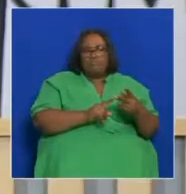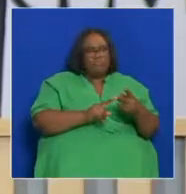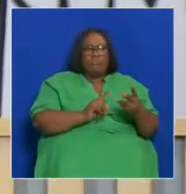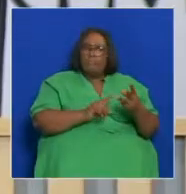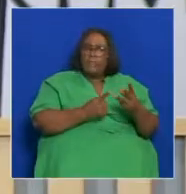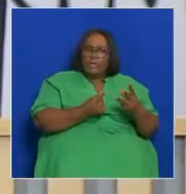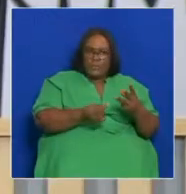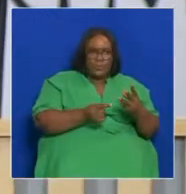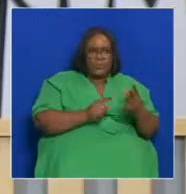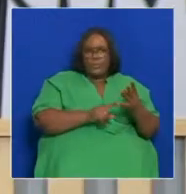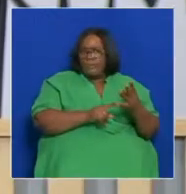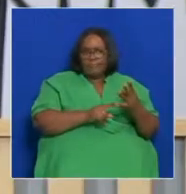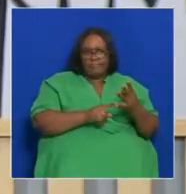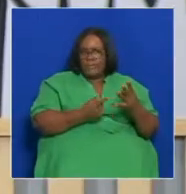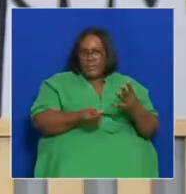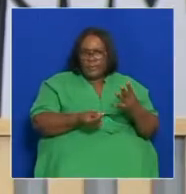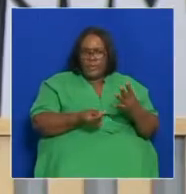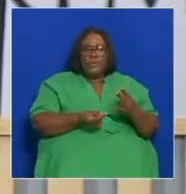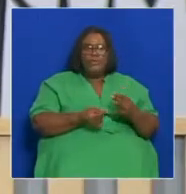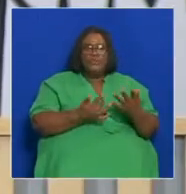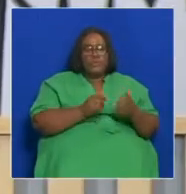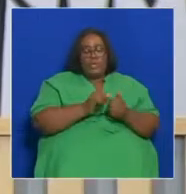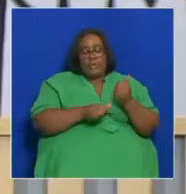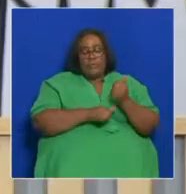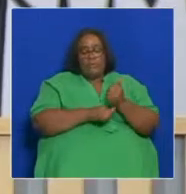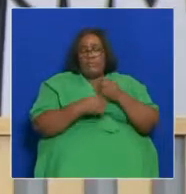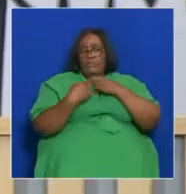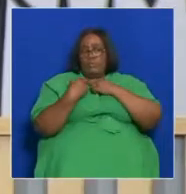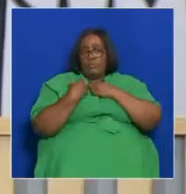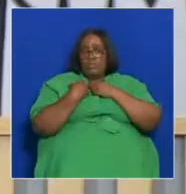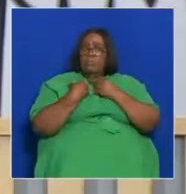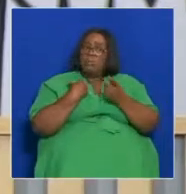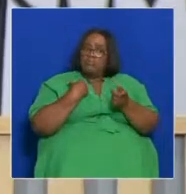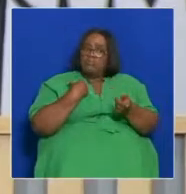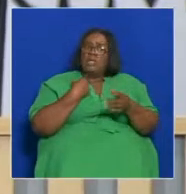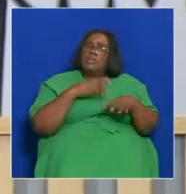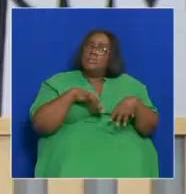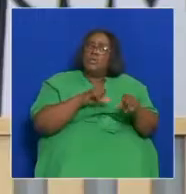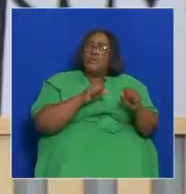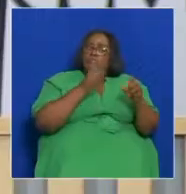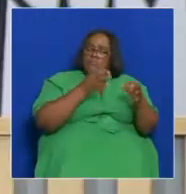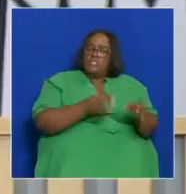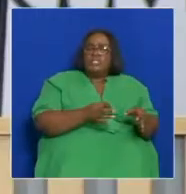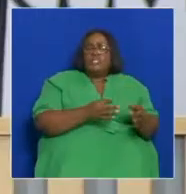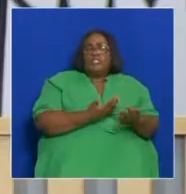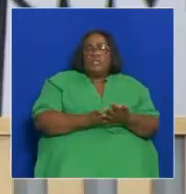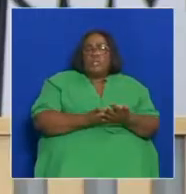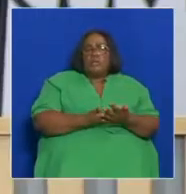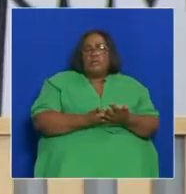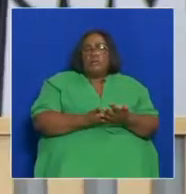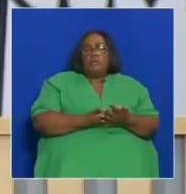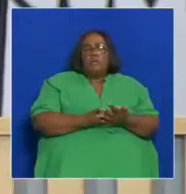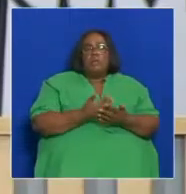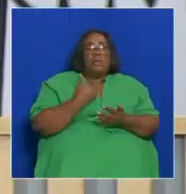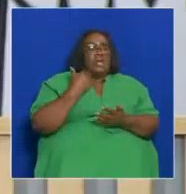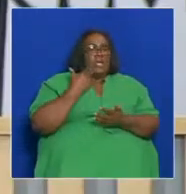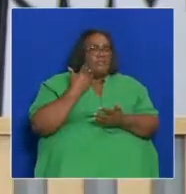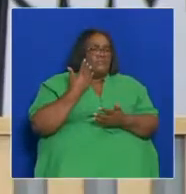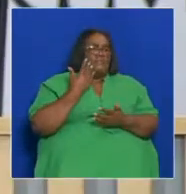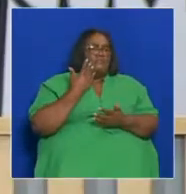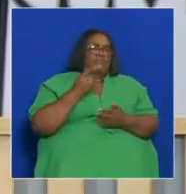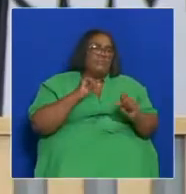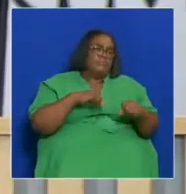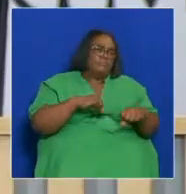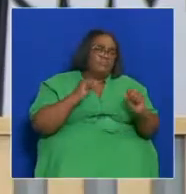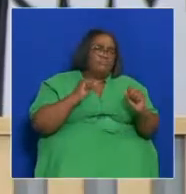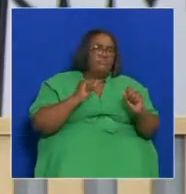deputy responsible for the matter would then take the ultimate decision if there is no amicable solution